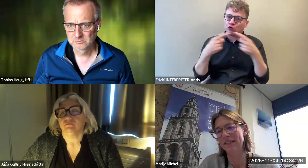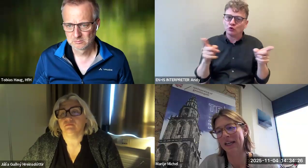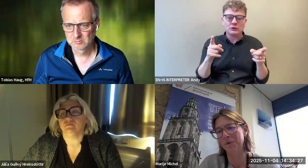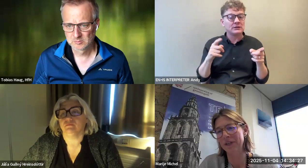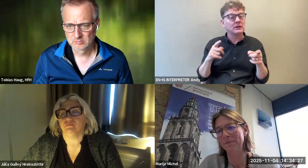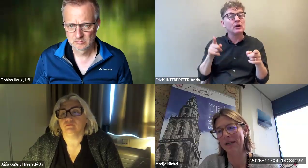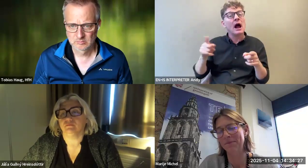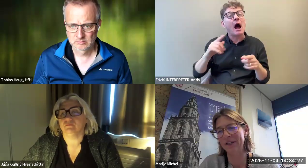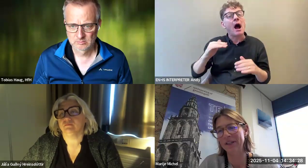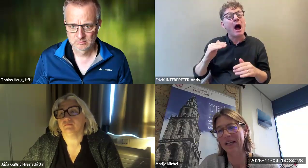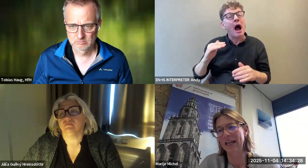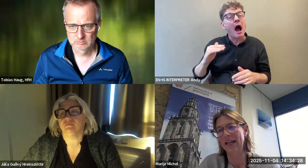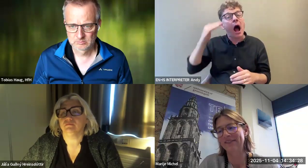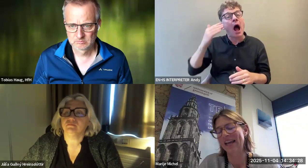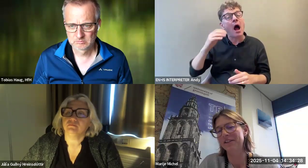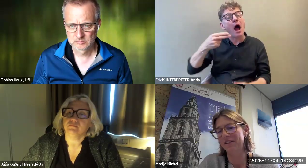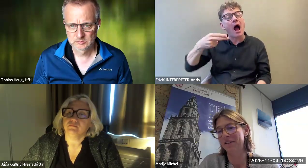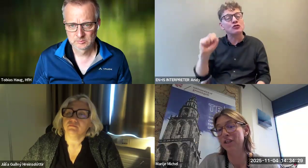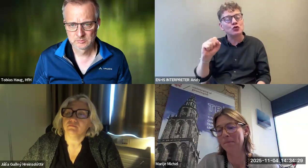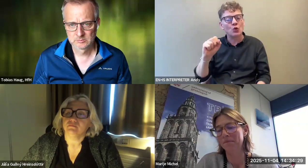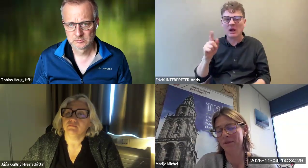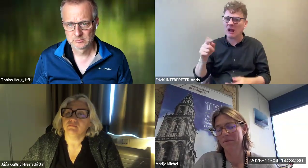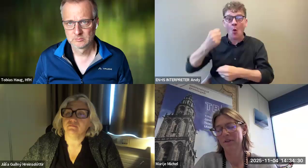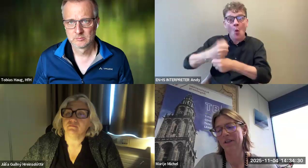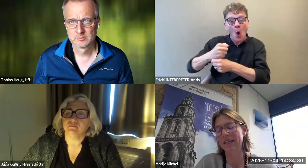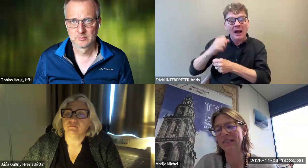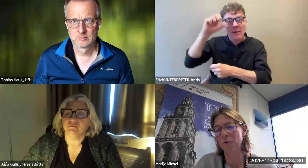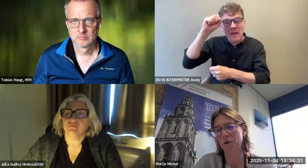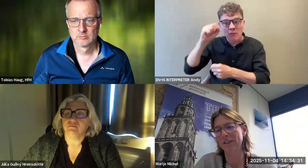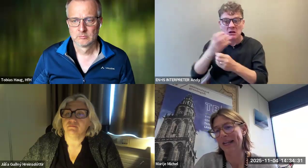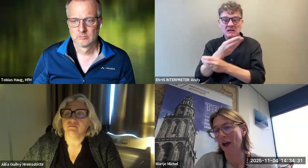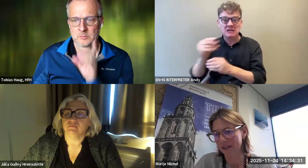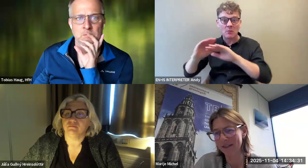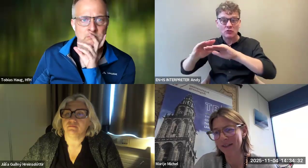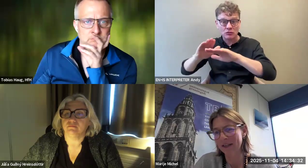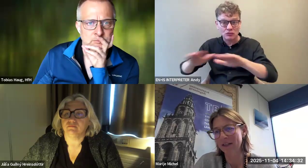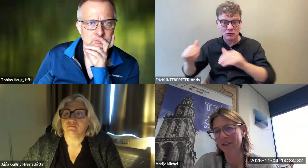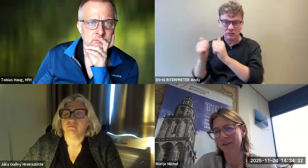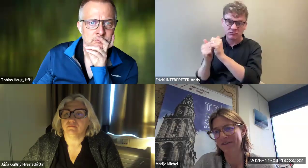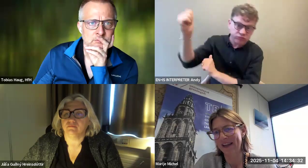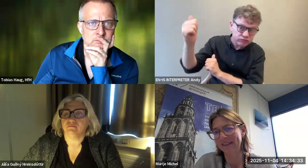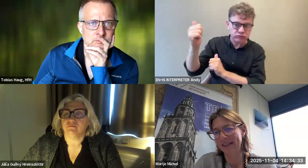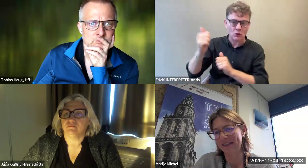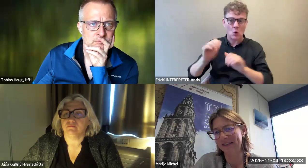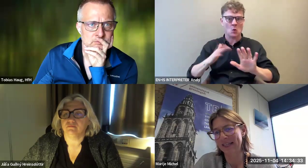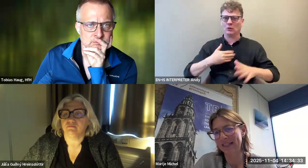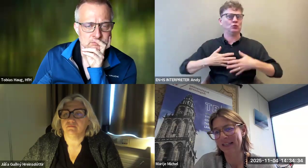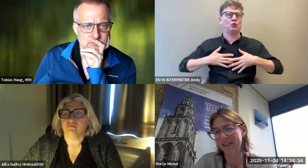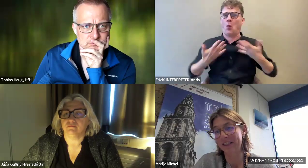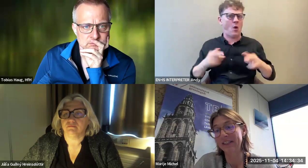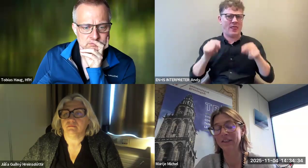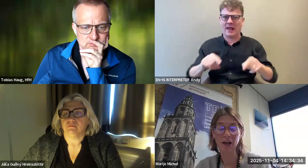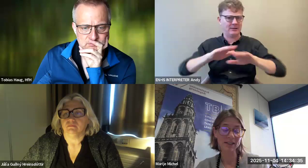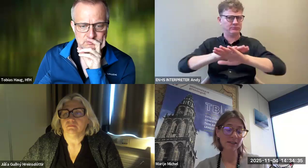schools, is that working memory advantages some kids more than others. So the fact that the